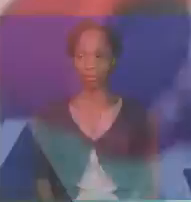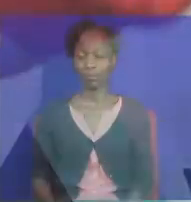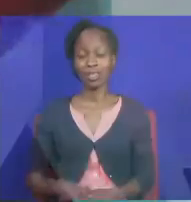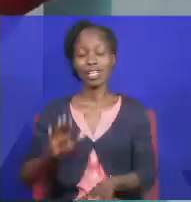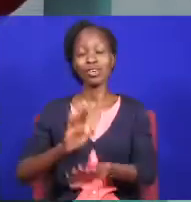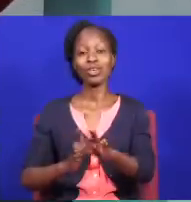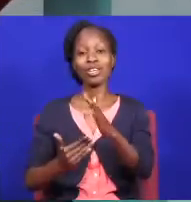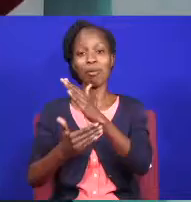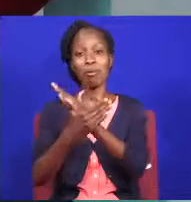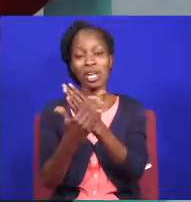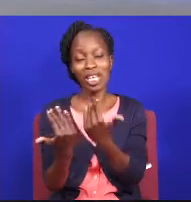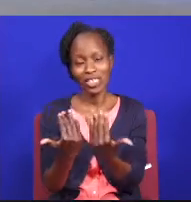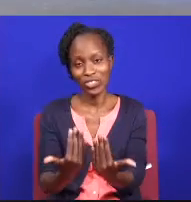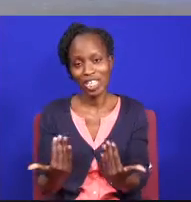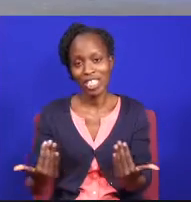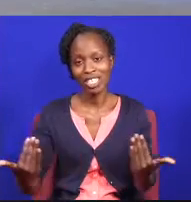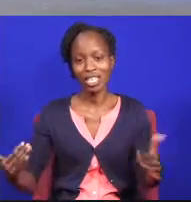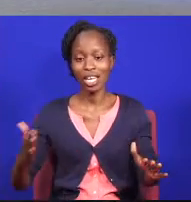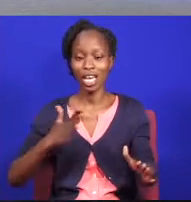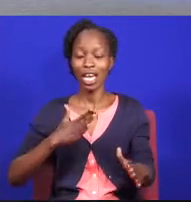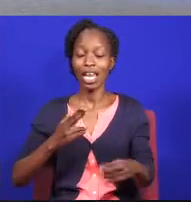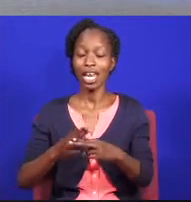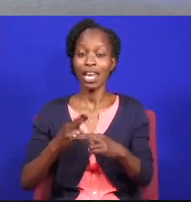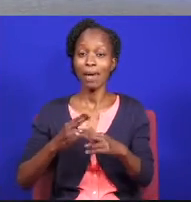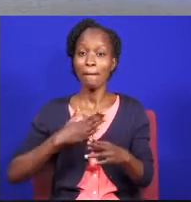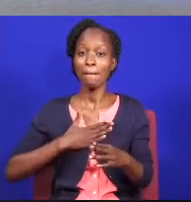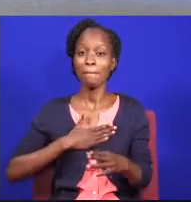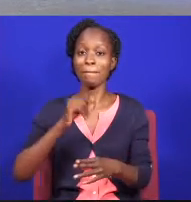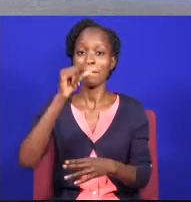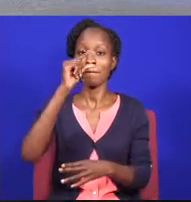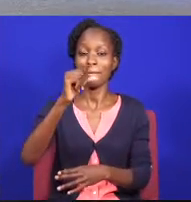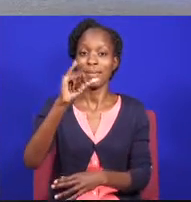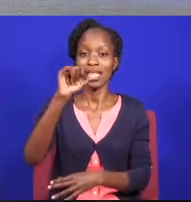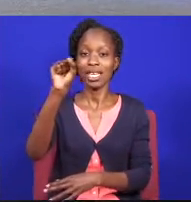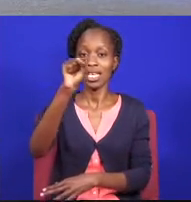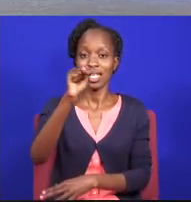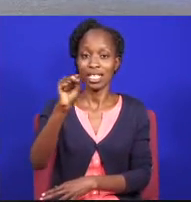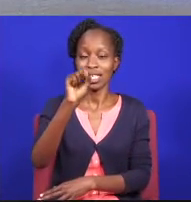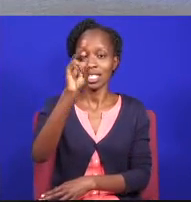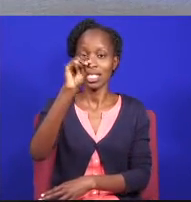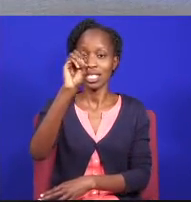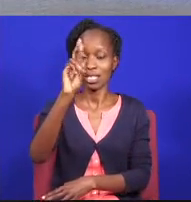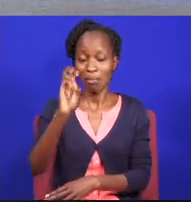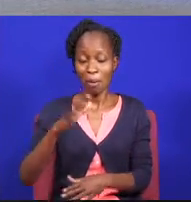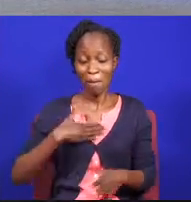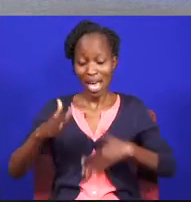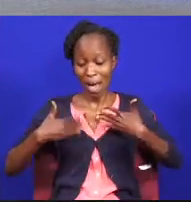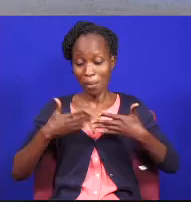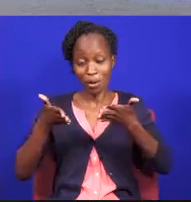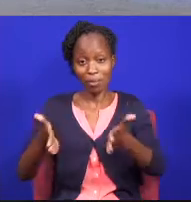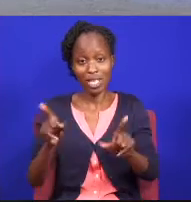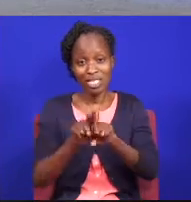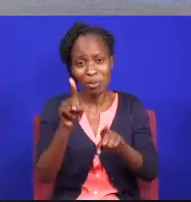morning, children. I am Gizmo. I'm happy to be here today. Are you excited to be here